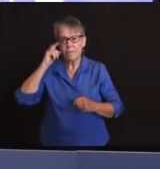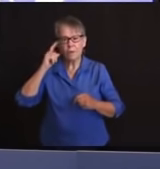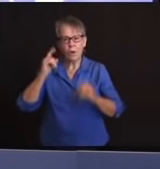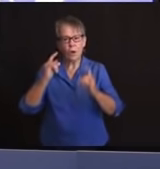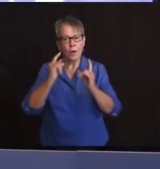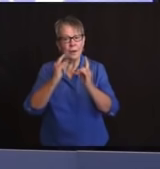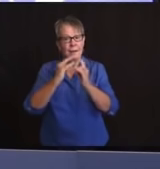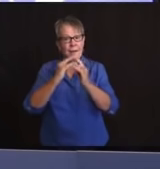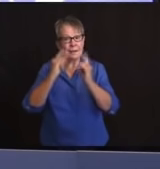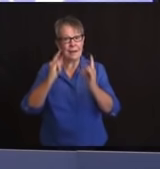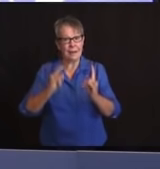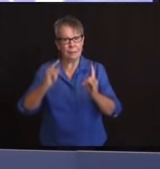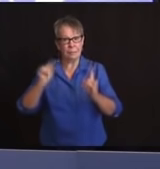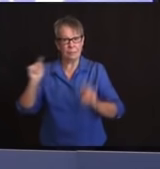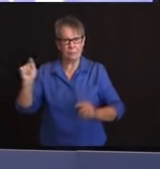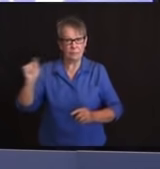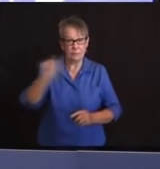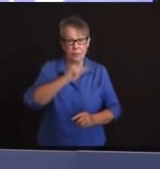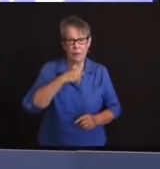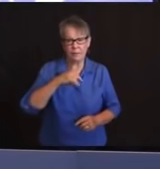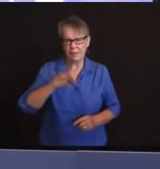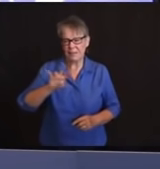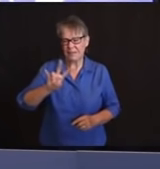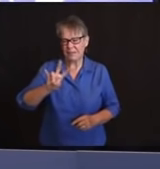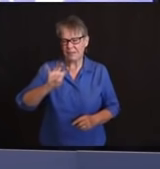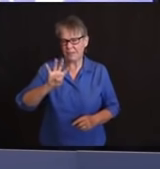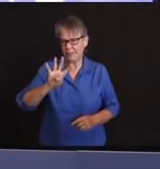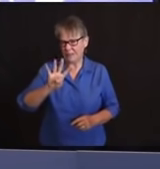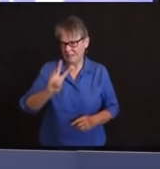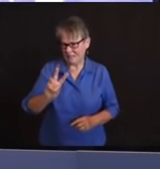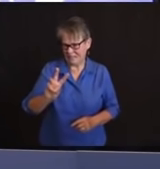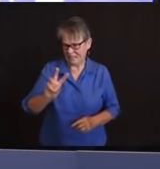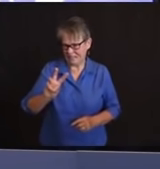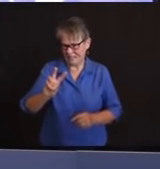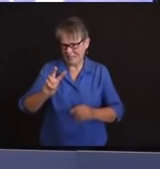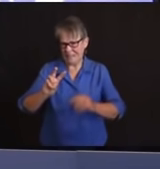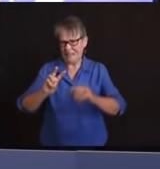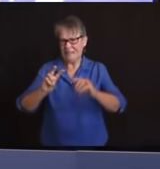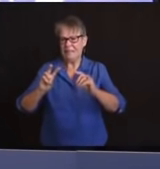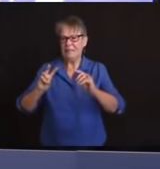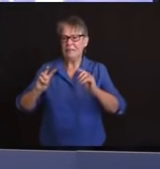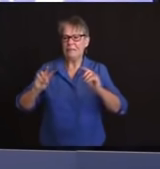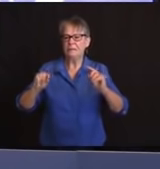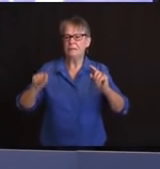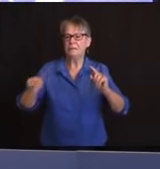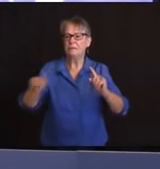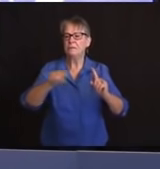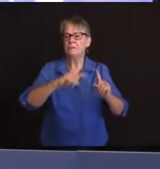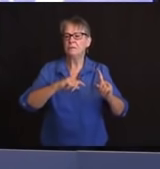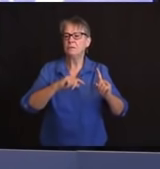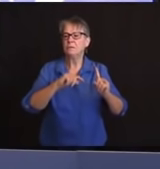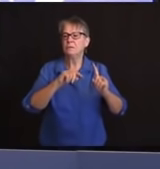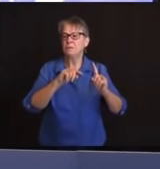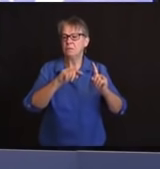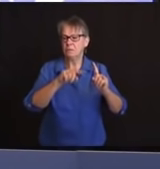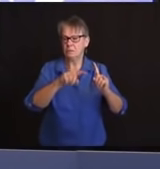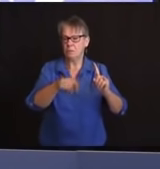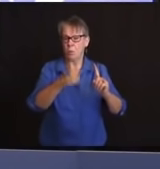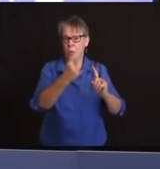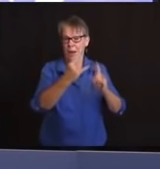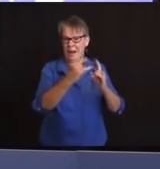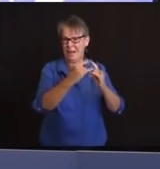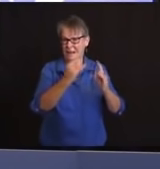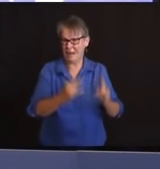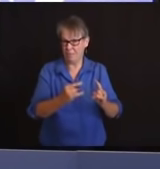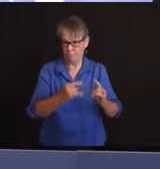individuals, 1 camper, 4 staff. That's an amazing testament to the non-pharmaceutical interventions